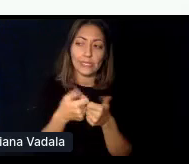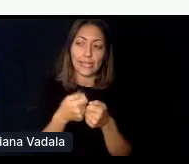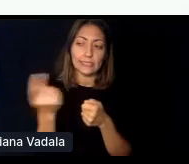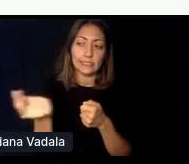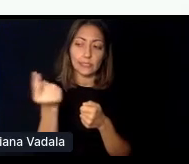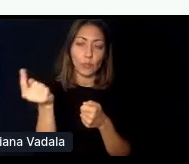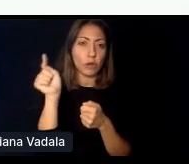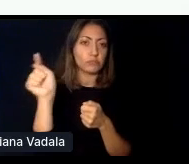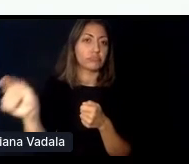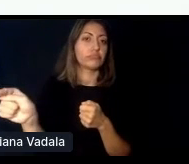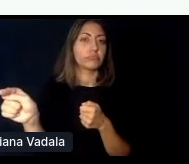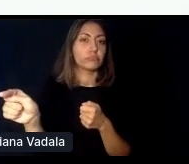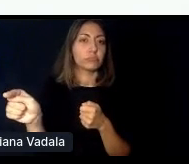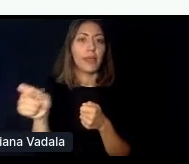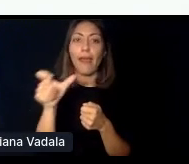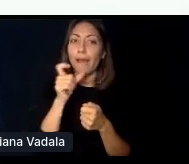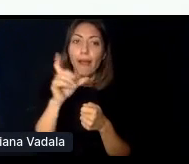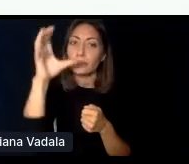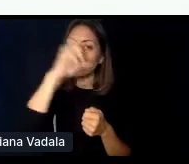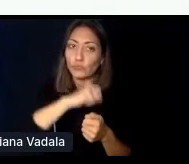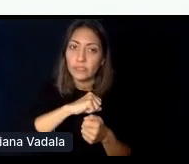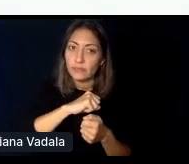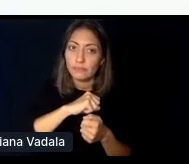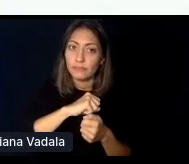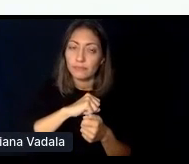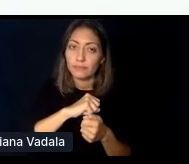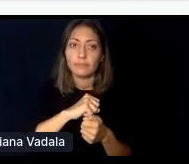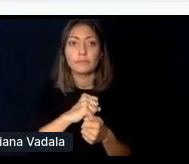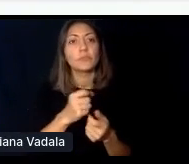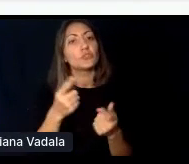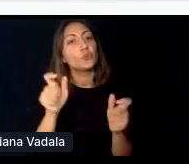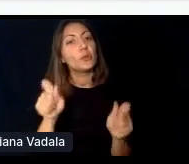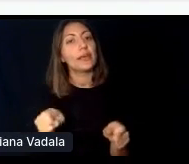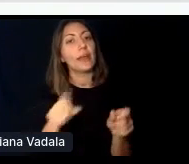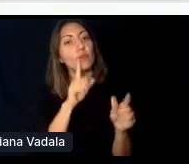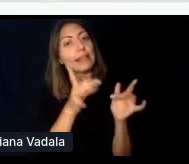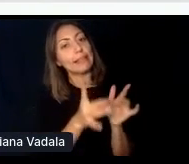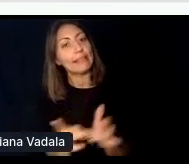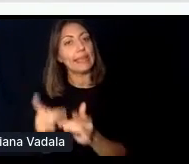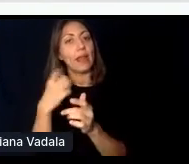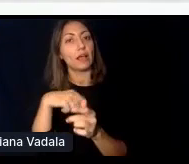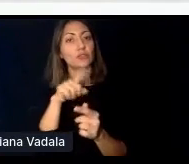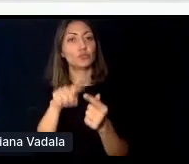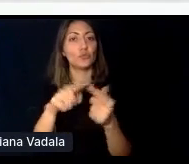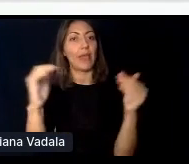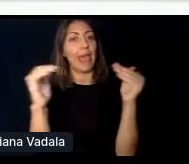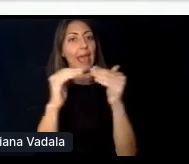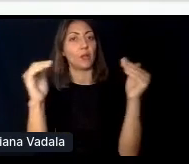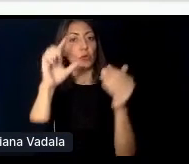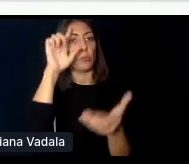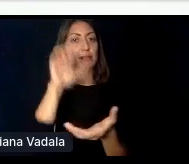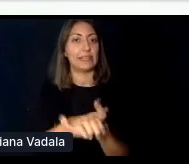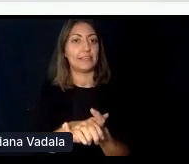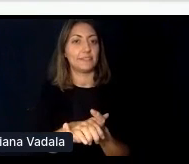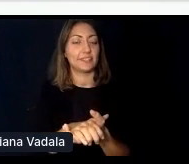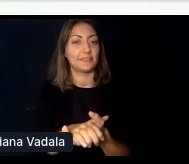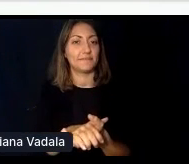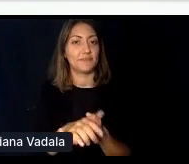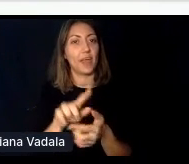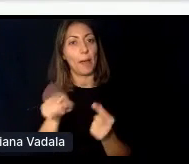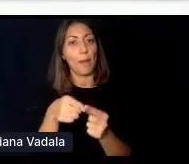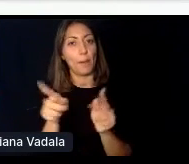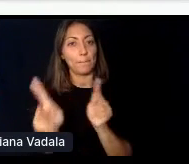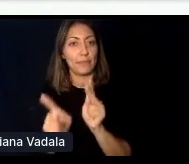ourselves towards different and equitable beliefs. And then Raquel is going to take it back for the last example. All